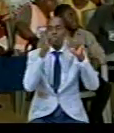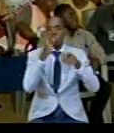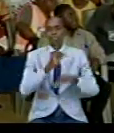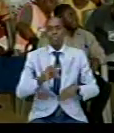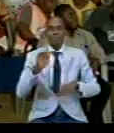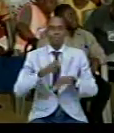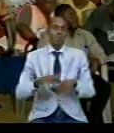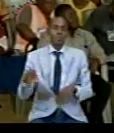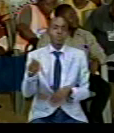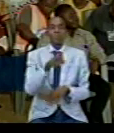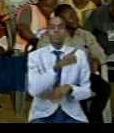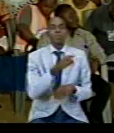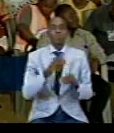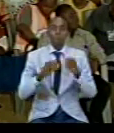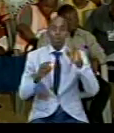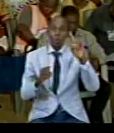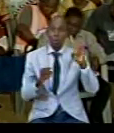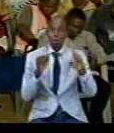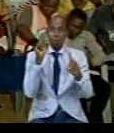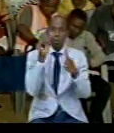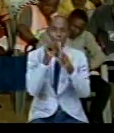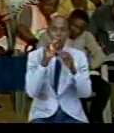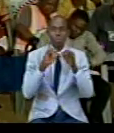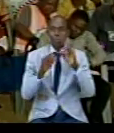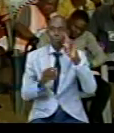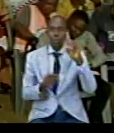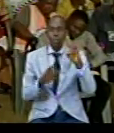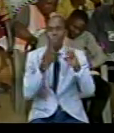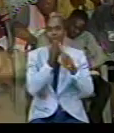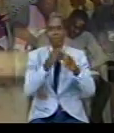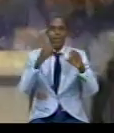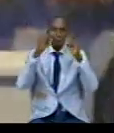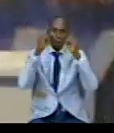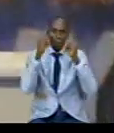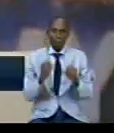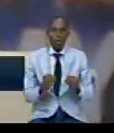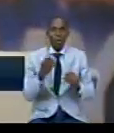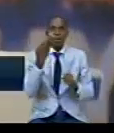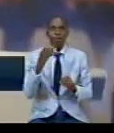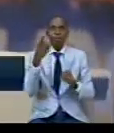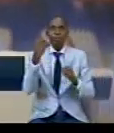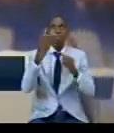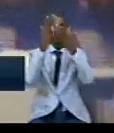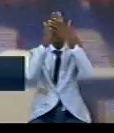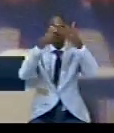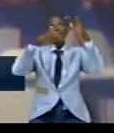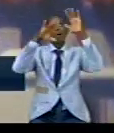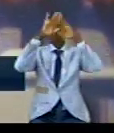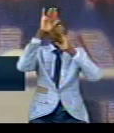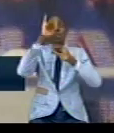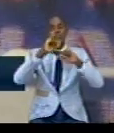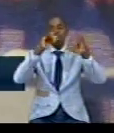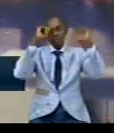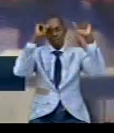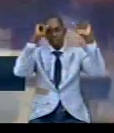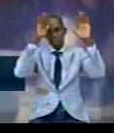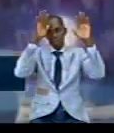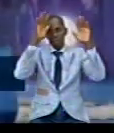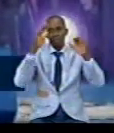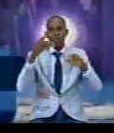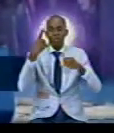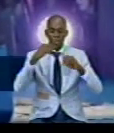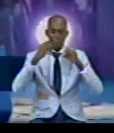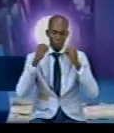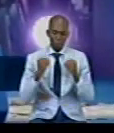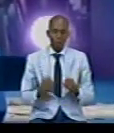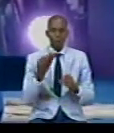One, point number one, the power of the Heavenly Father. The power of the Heavenly Father